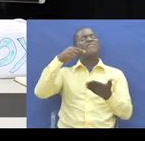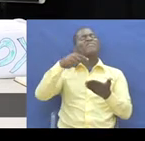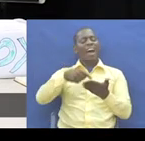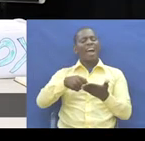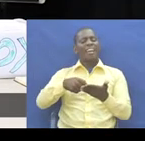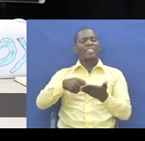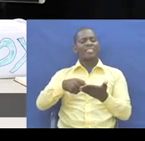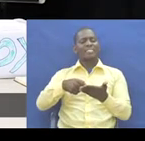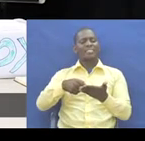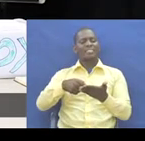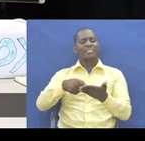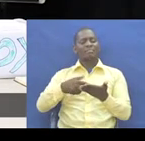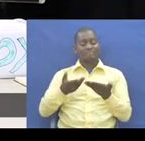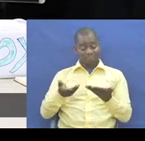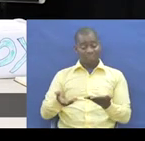force